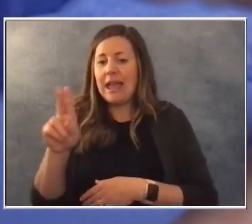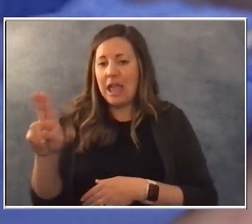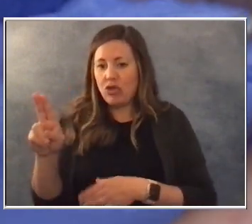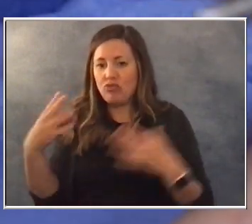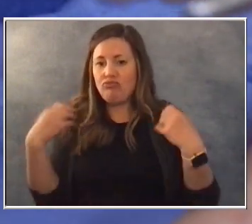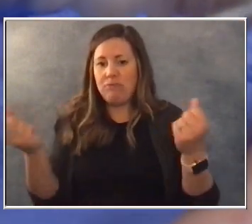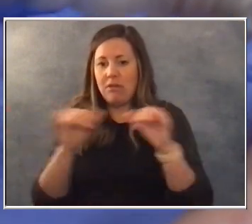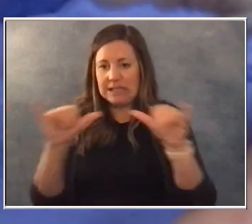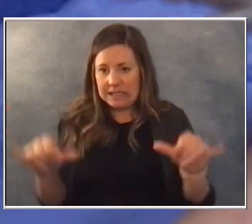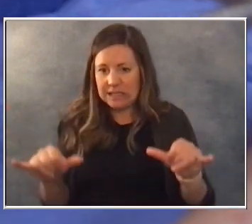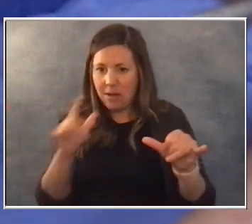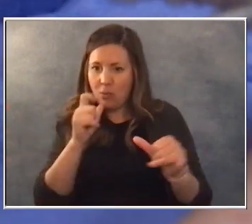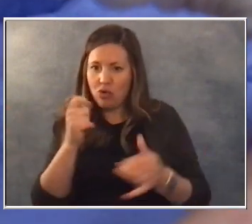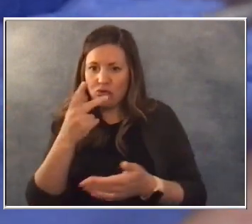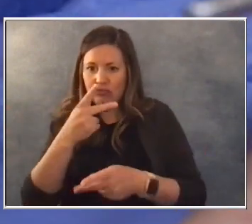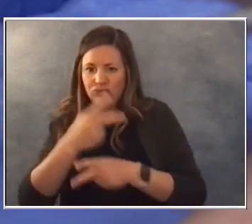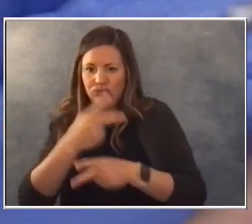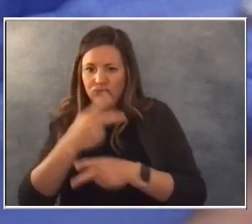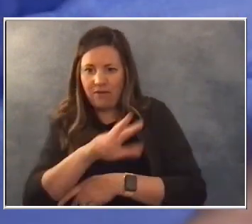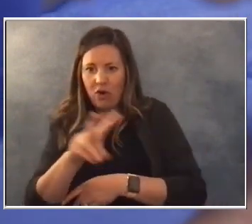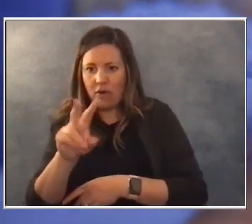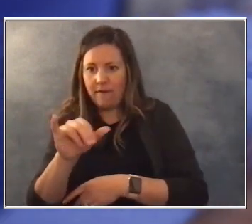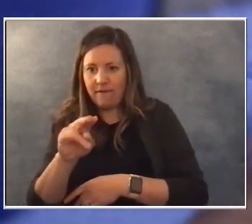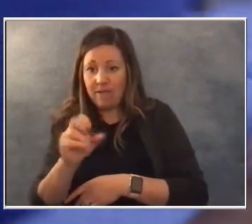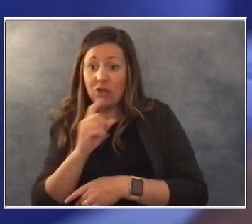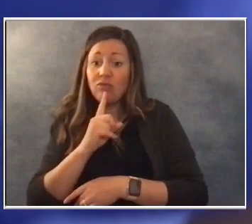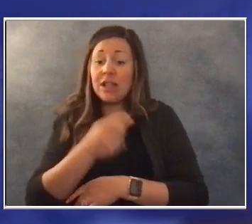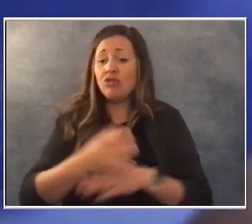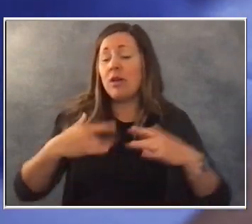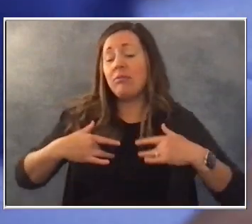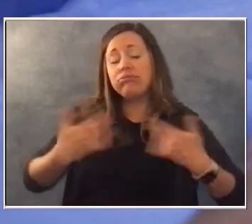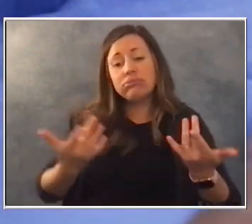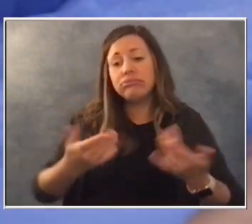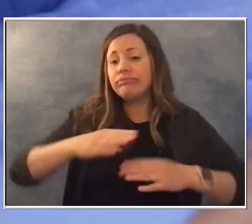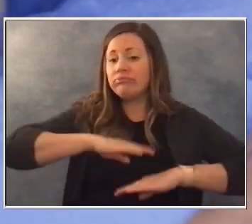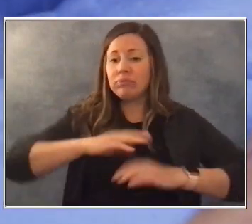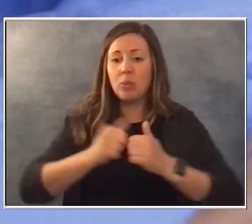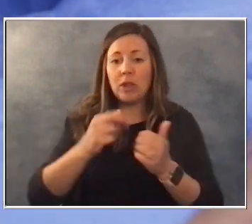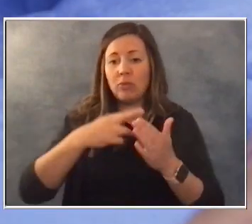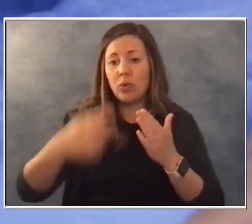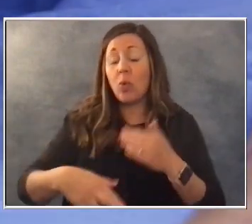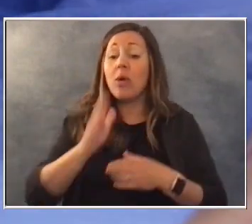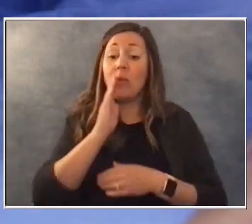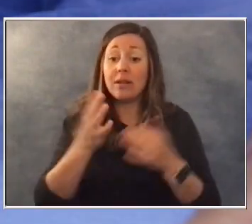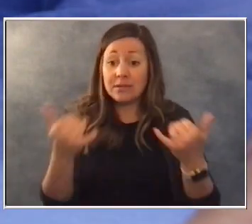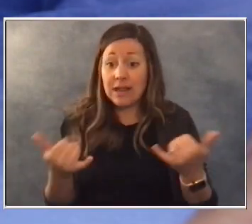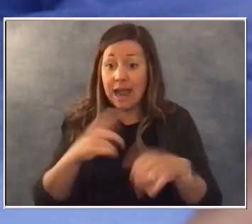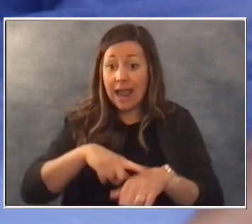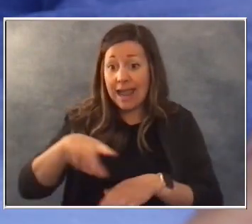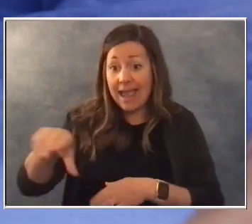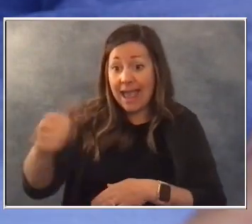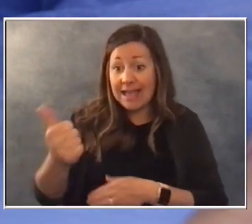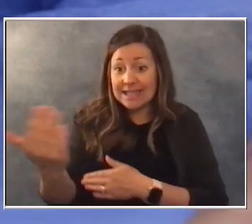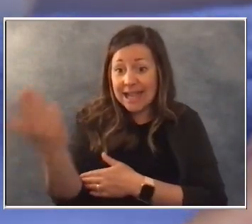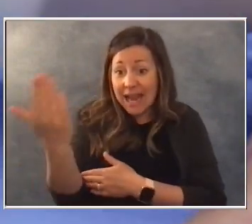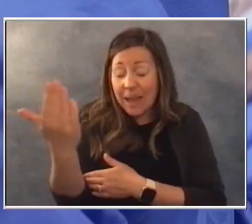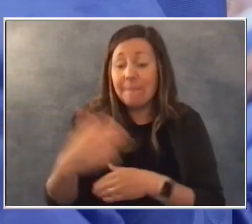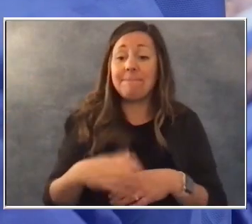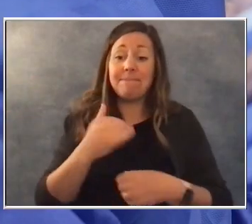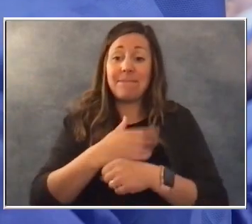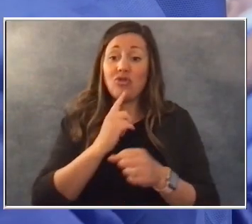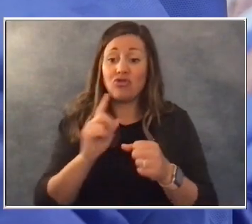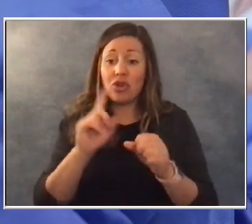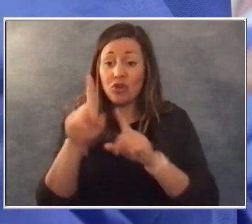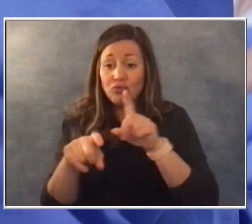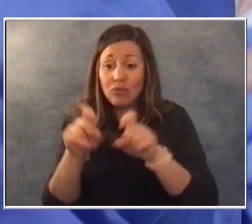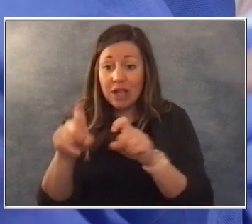varicose veins. She is thrilled with the results. That's coming up at 10 a.m. Bring your questions. We know our viewers